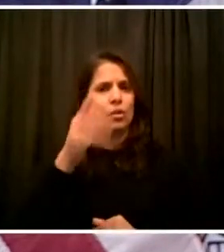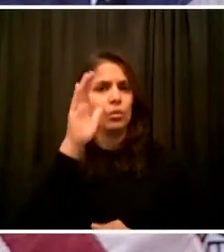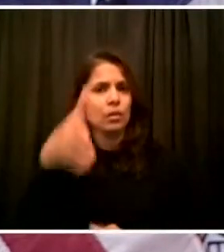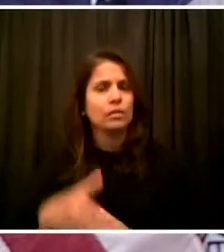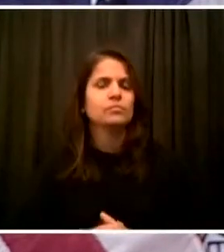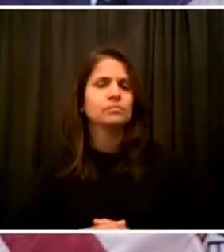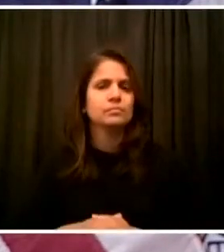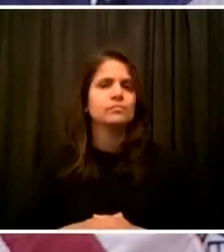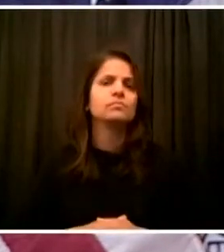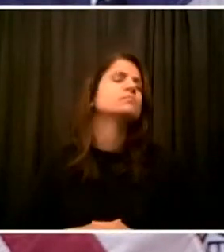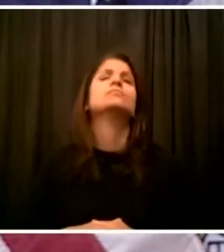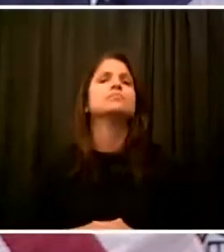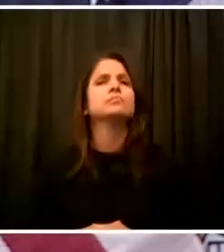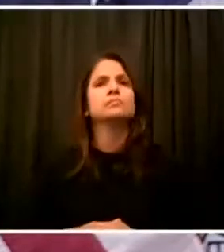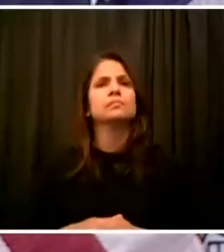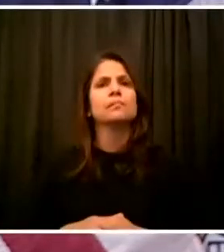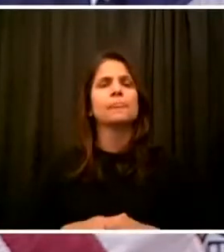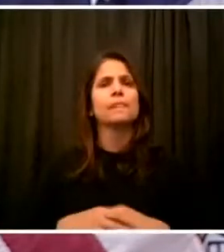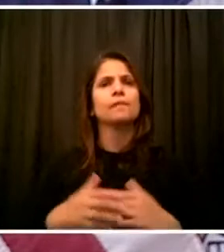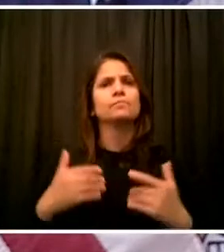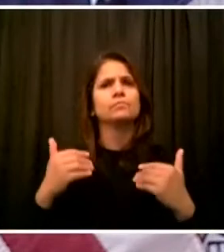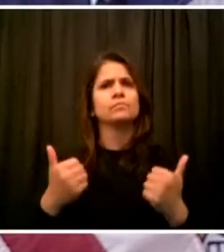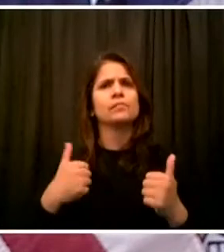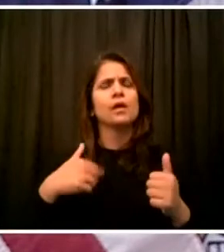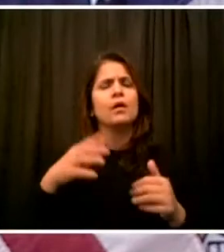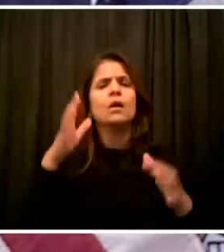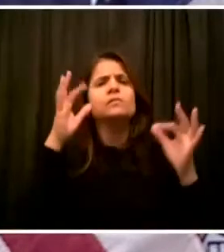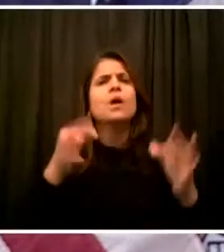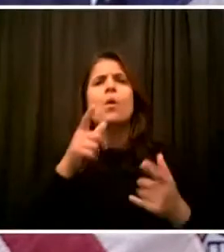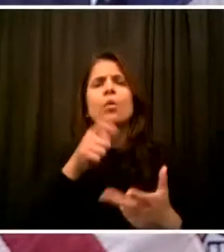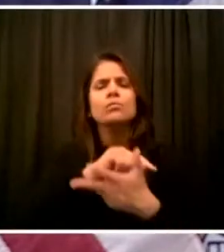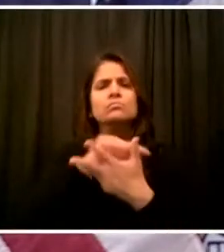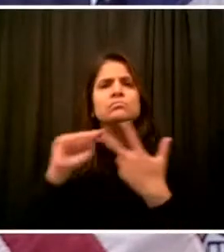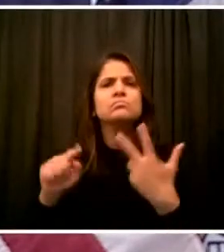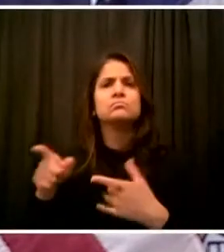day. Next is James from Pix 11. James.